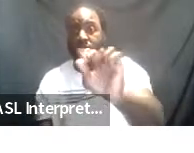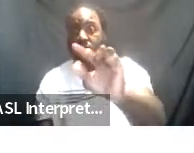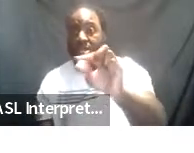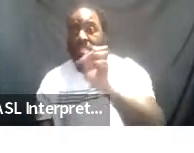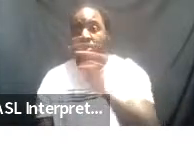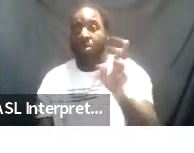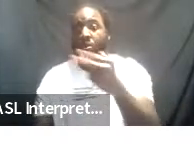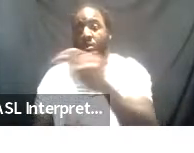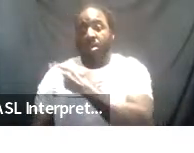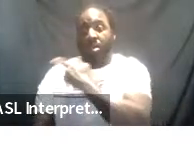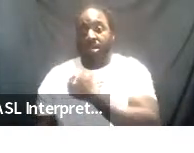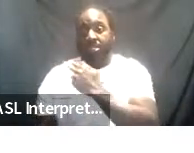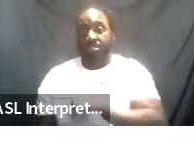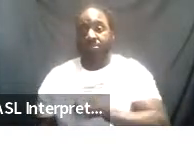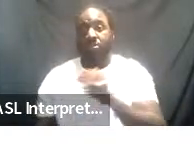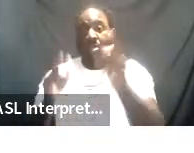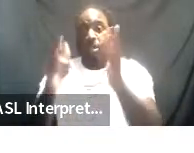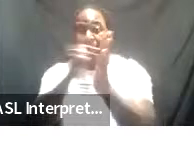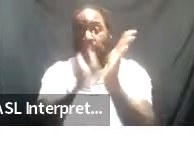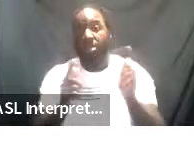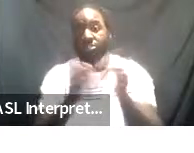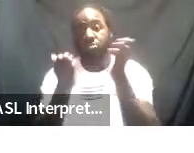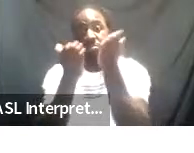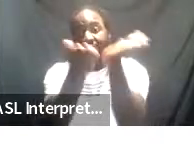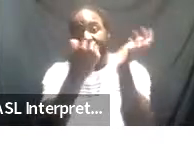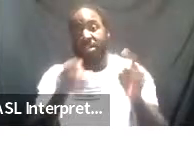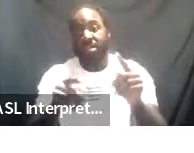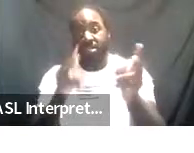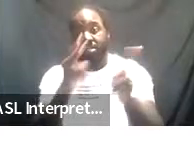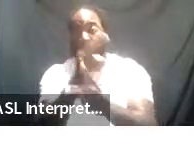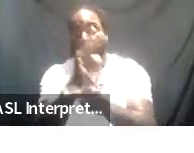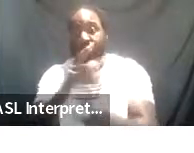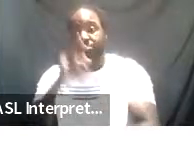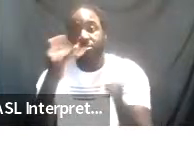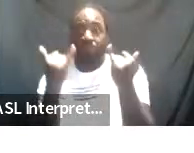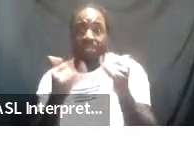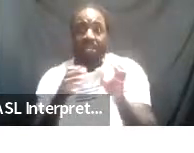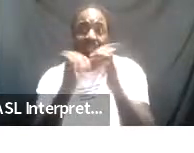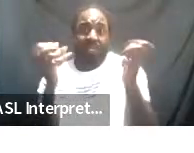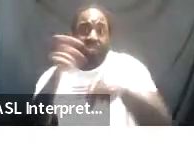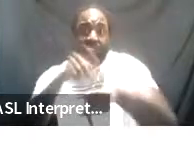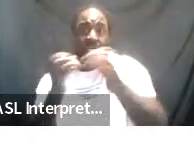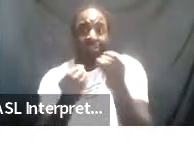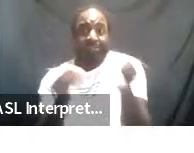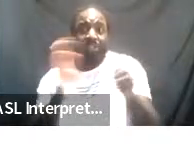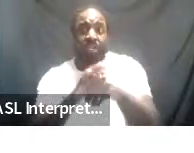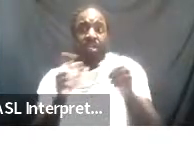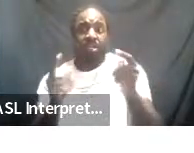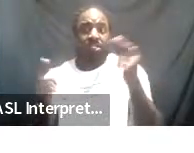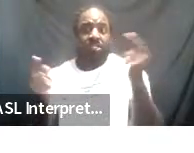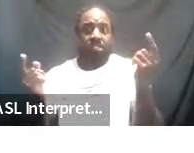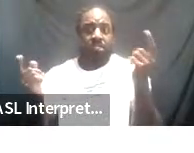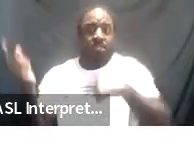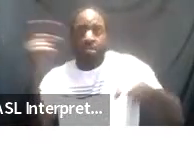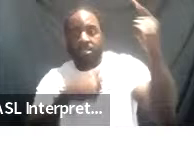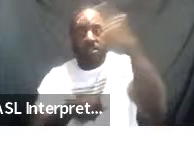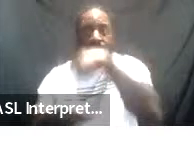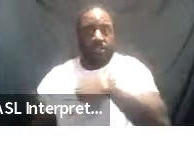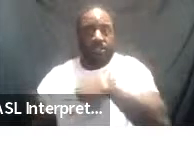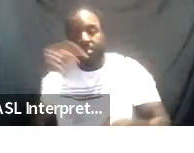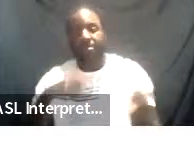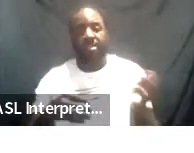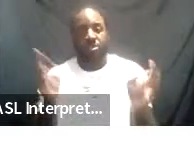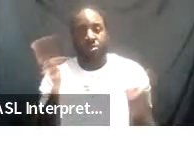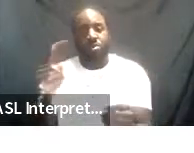treatment? Because right now, a lot of time is spent on debating where these facilities should be